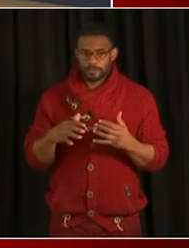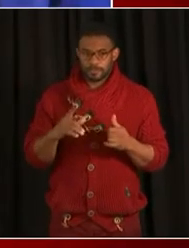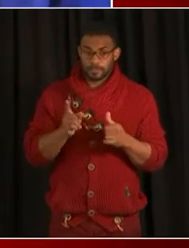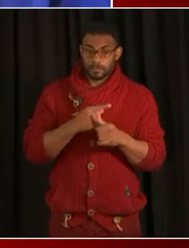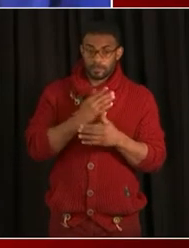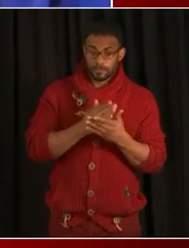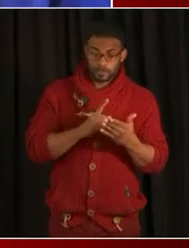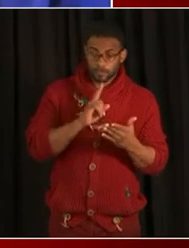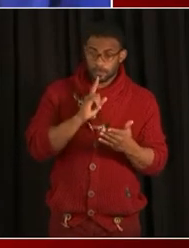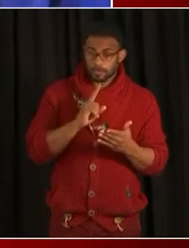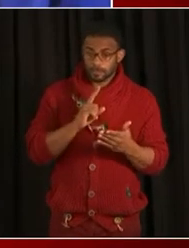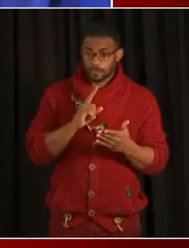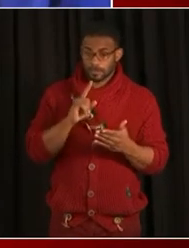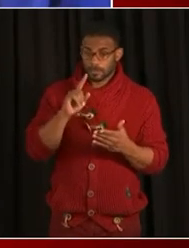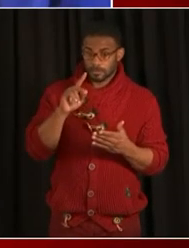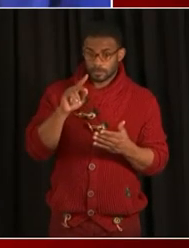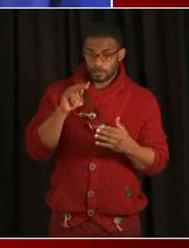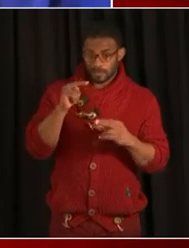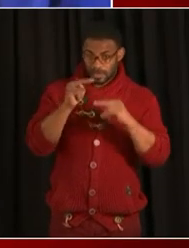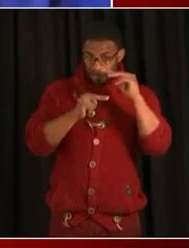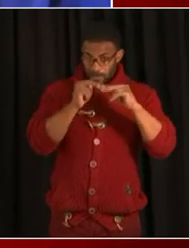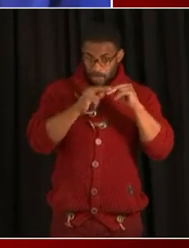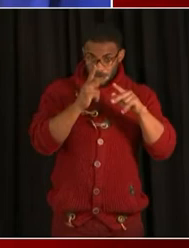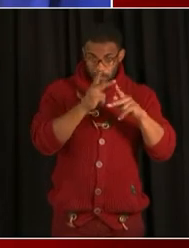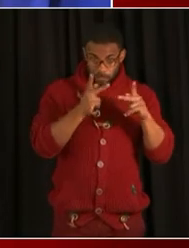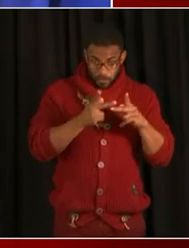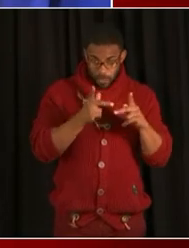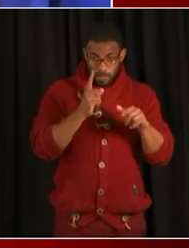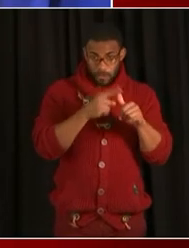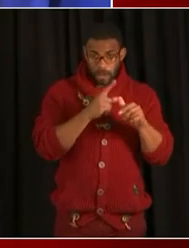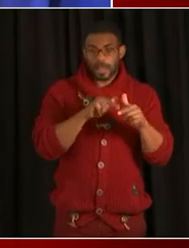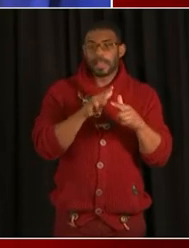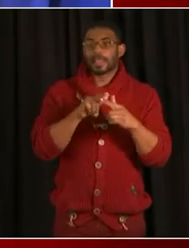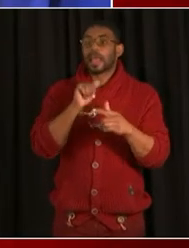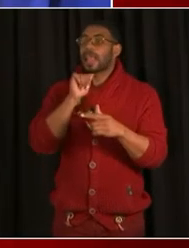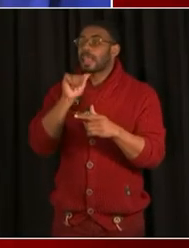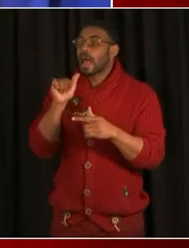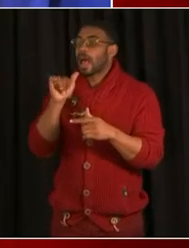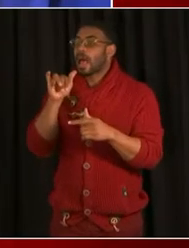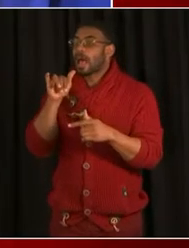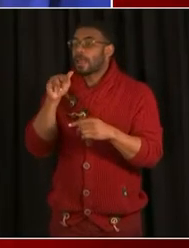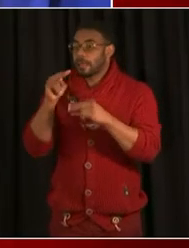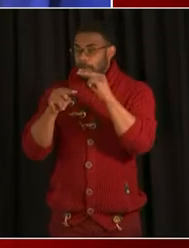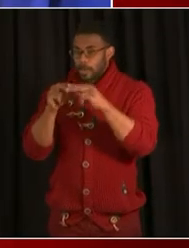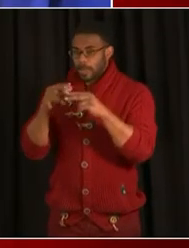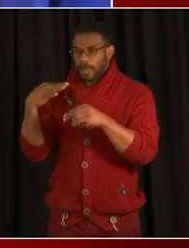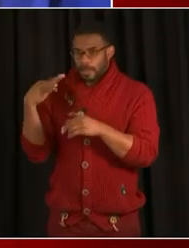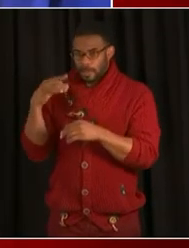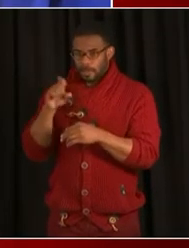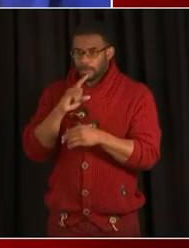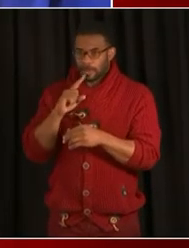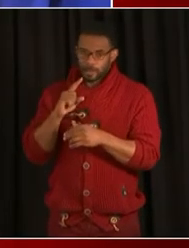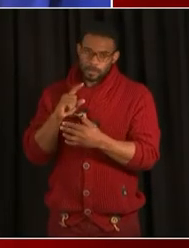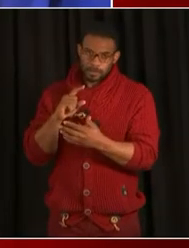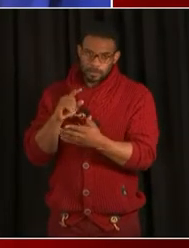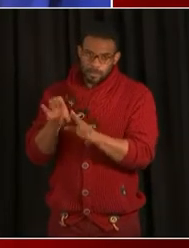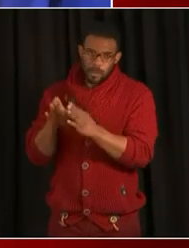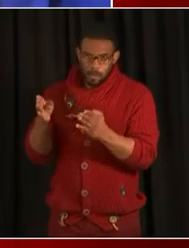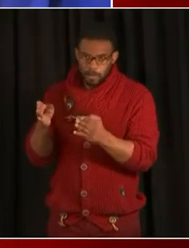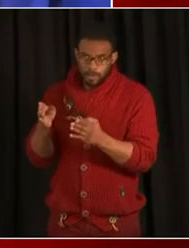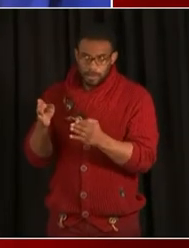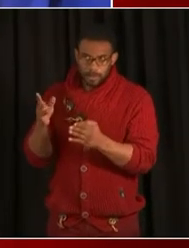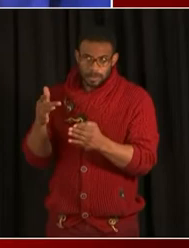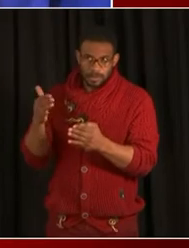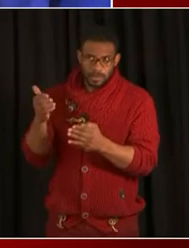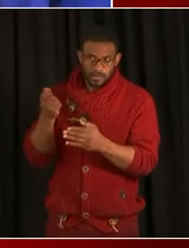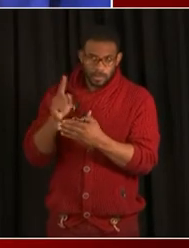the first part, which is the venues, and then there will be a non-venue application that will be opened